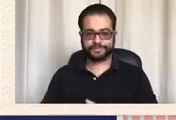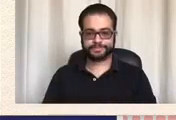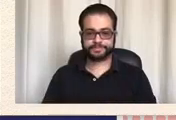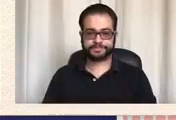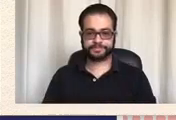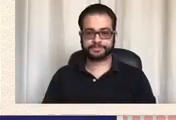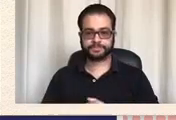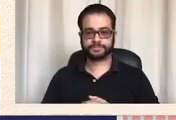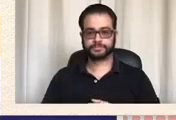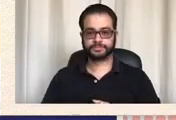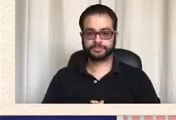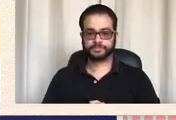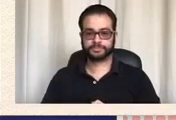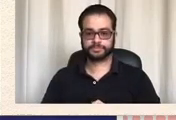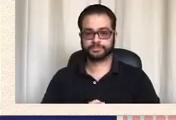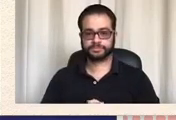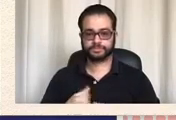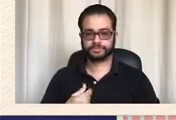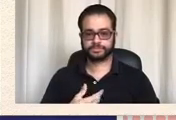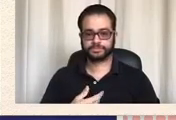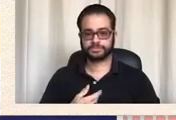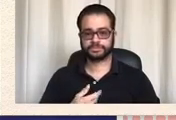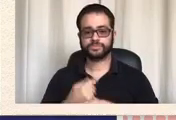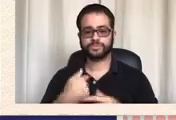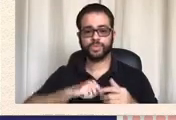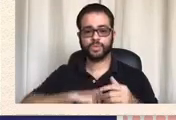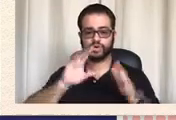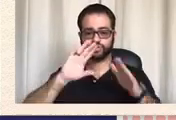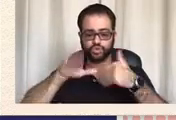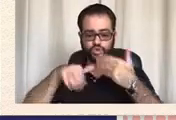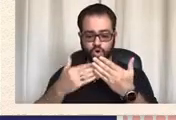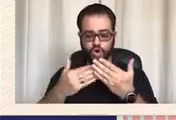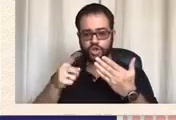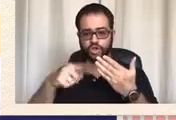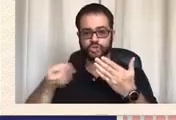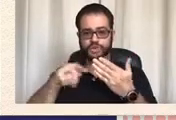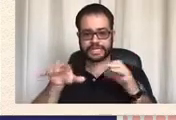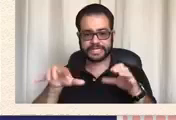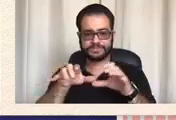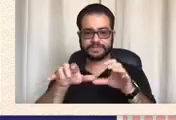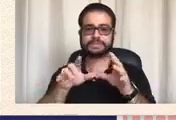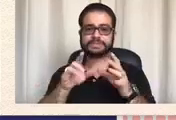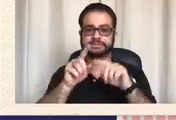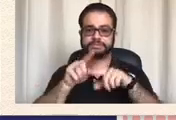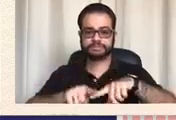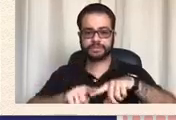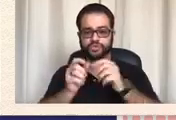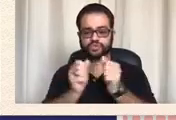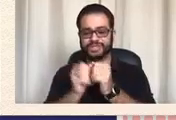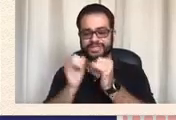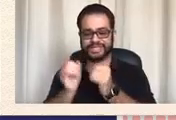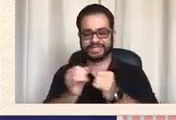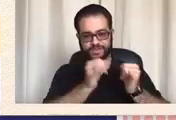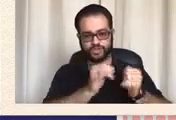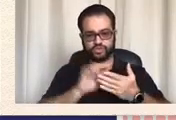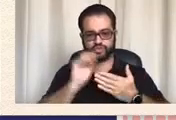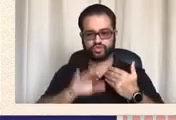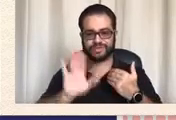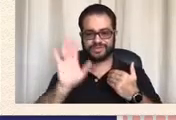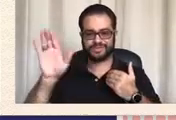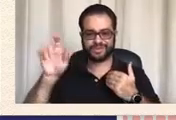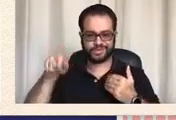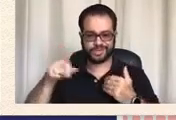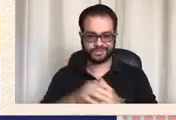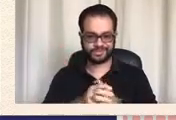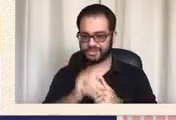So we're looking at all those activities, and it's based on the individual student's needs. So it's not a one size fits all situation. We're